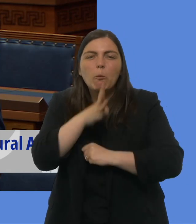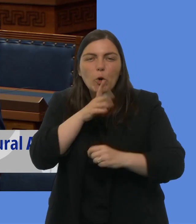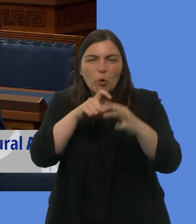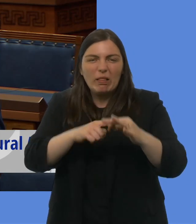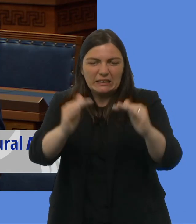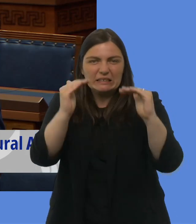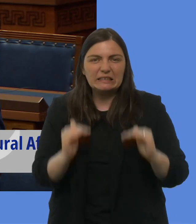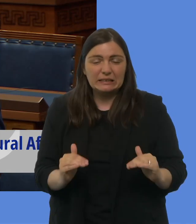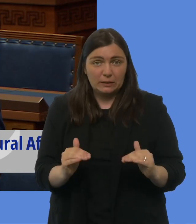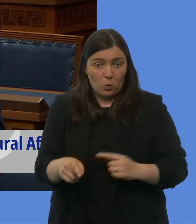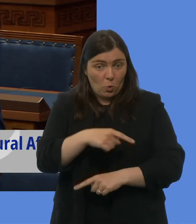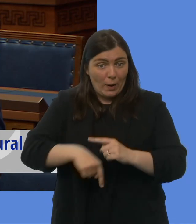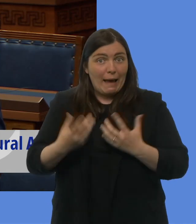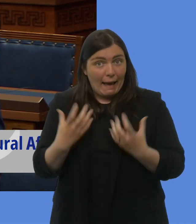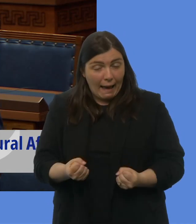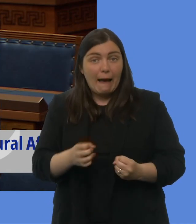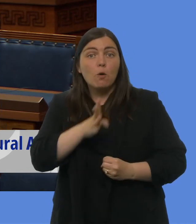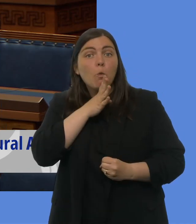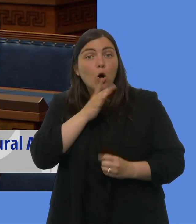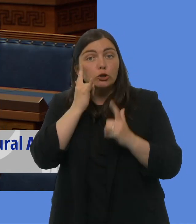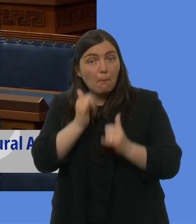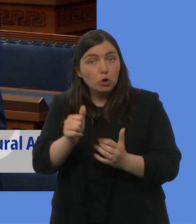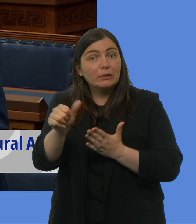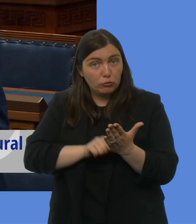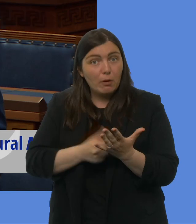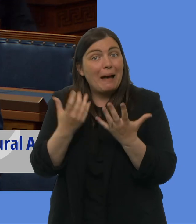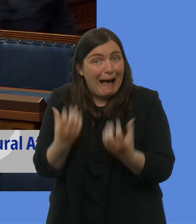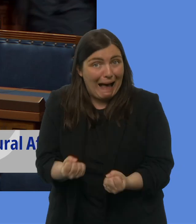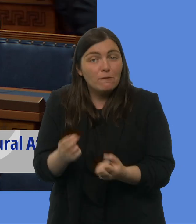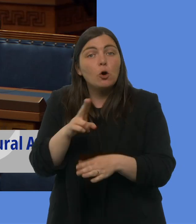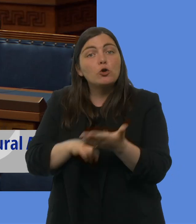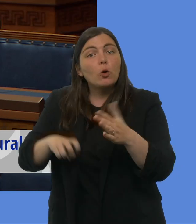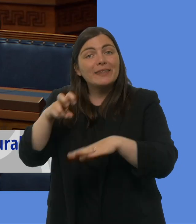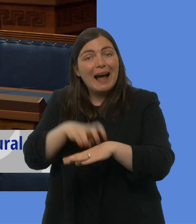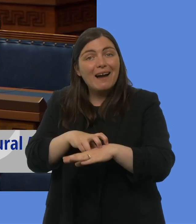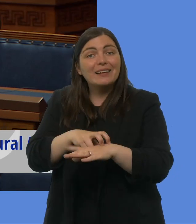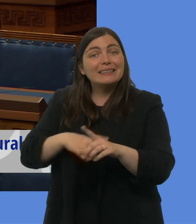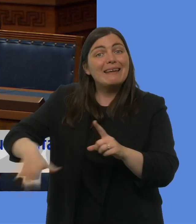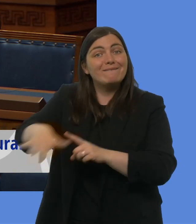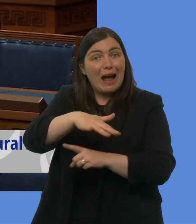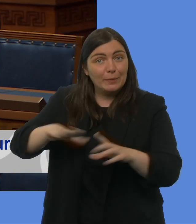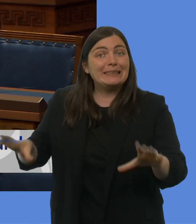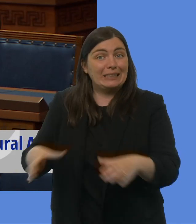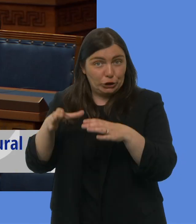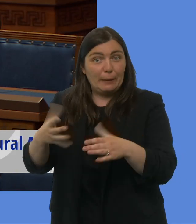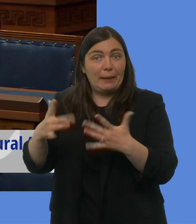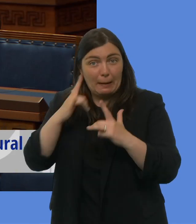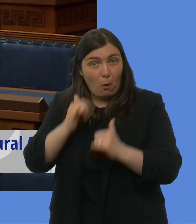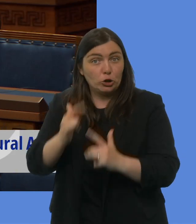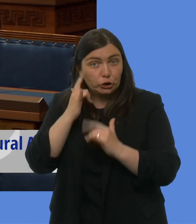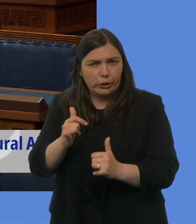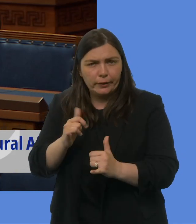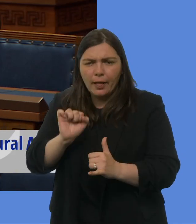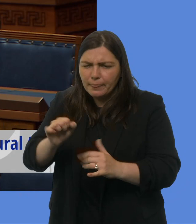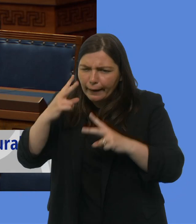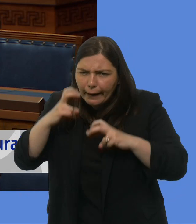Northern Ireland's rivers and lakes. Northern Ireland Environment Agency's river water body monitoring indicates that 53% of river